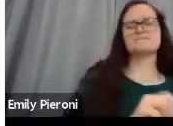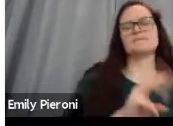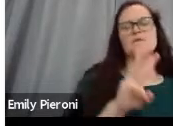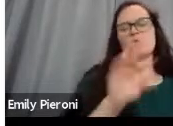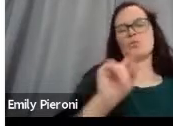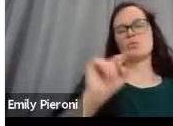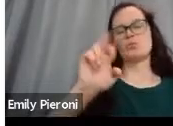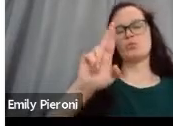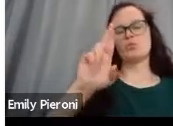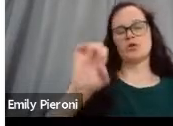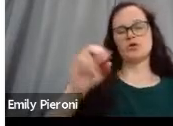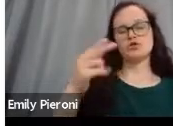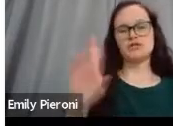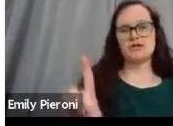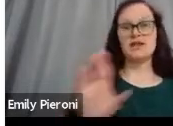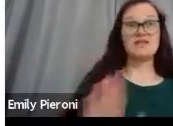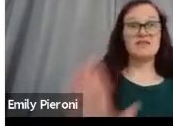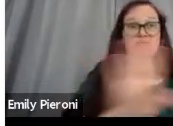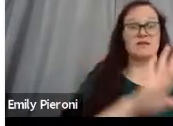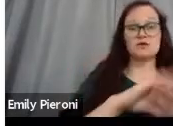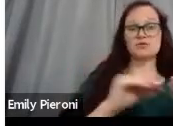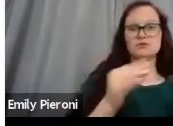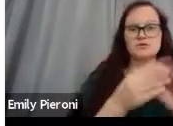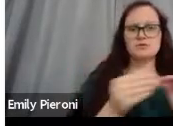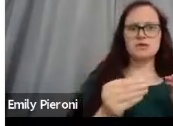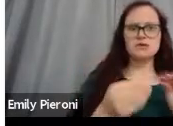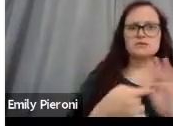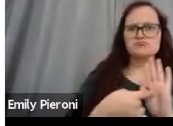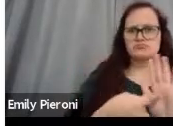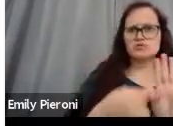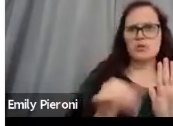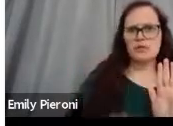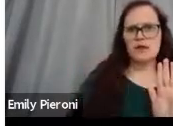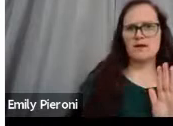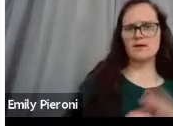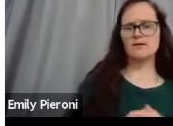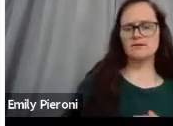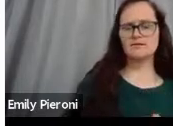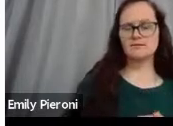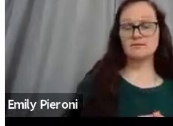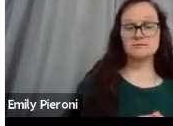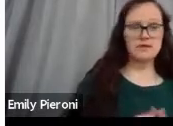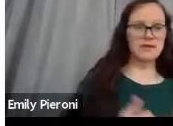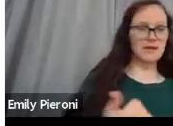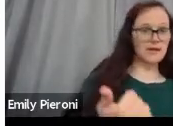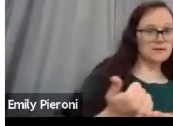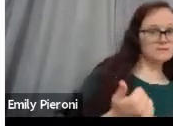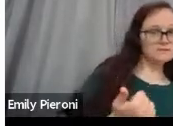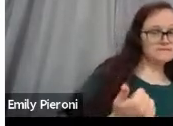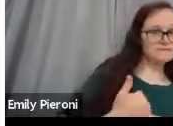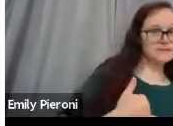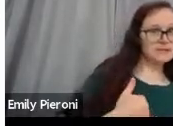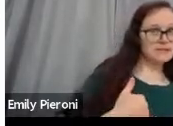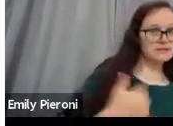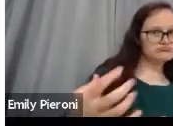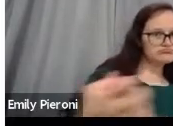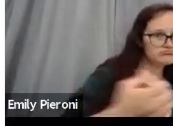stories reflect that care and love of the watershed. And that helps inform us as we are collecting data.